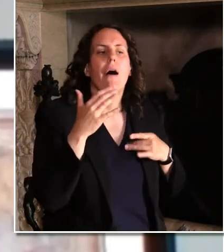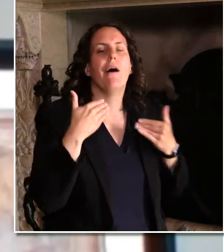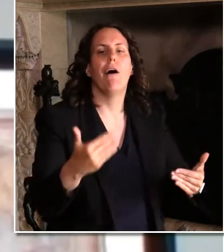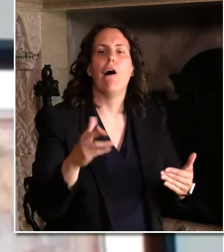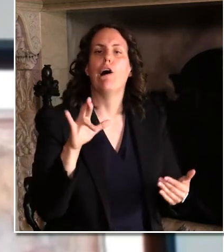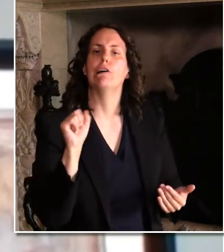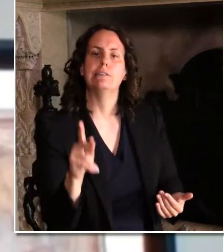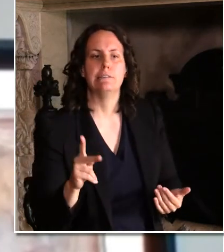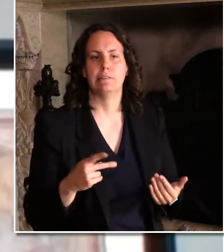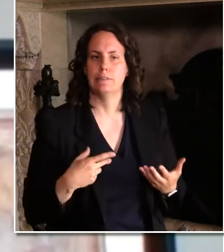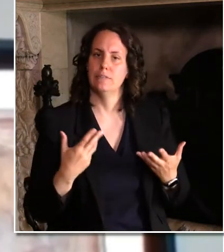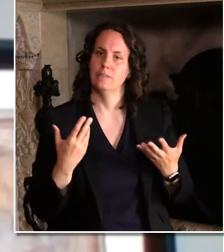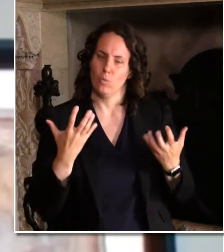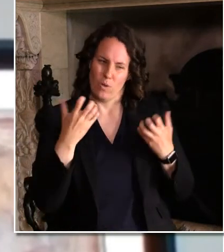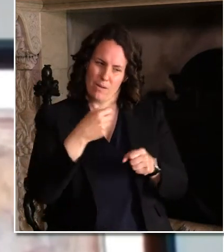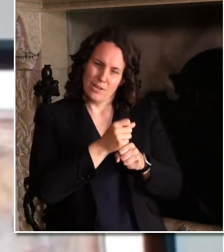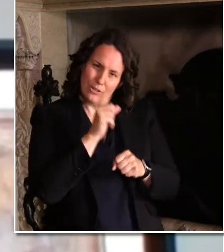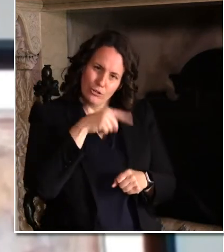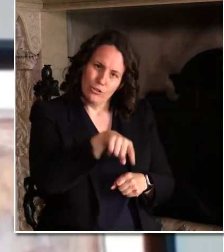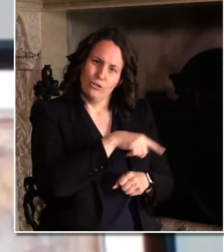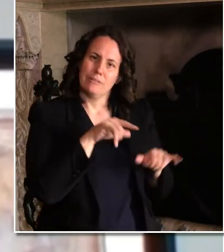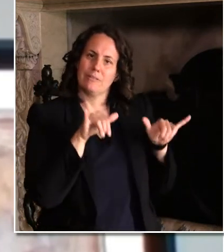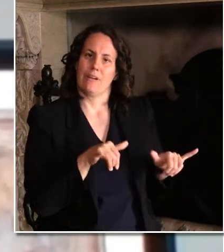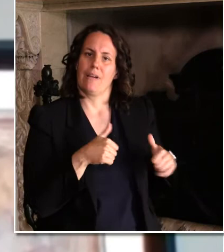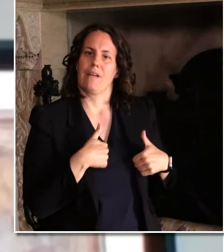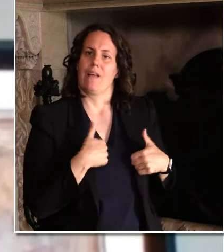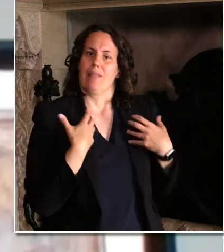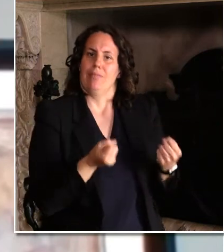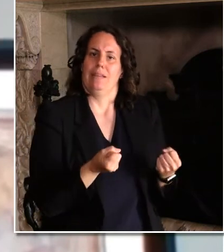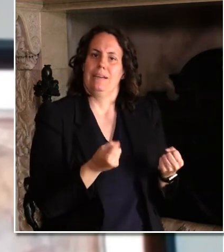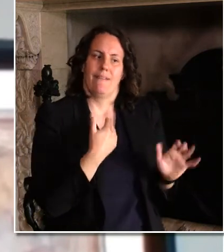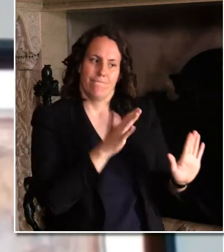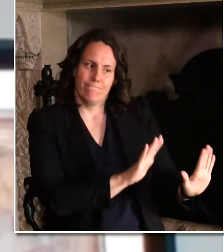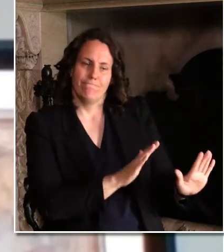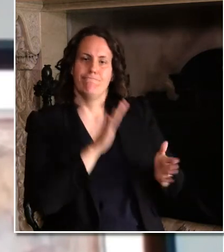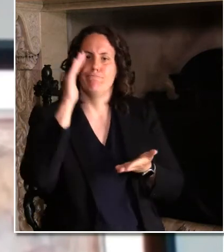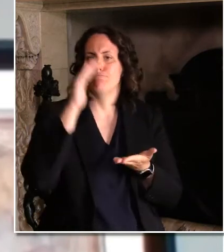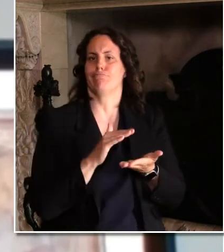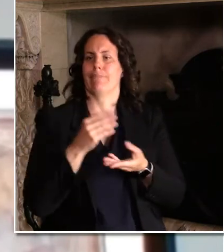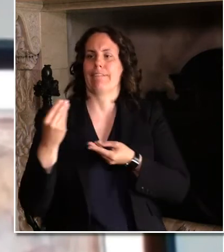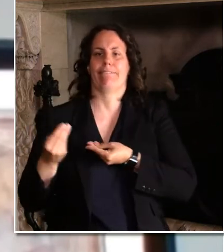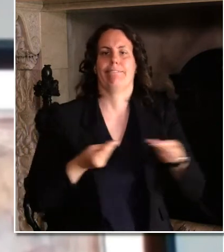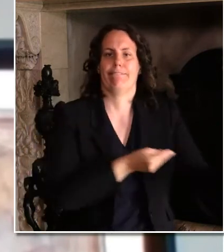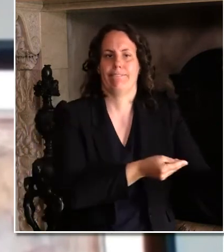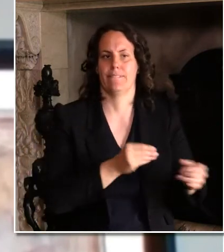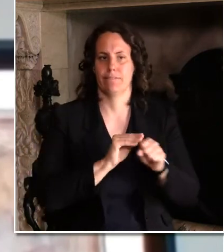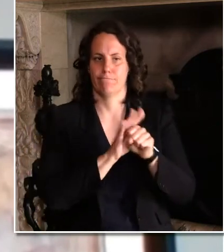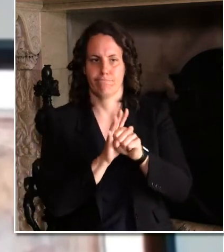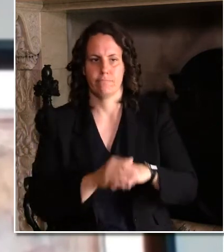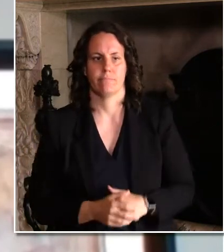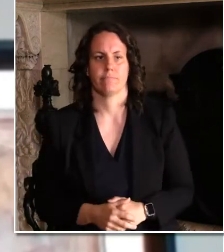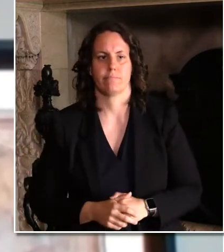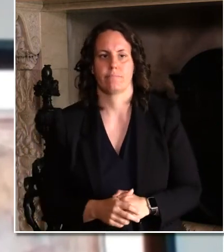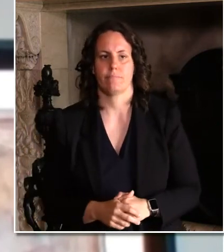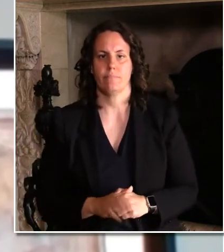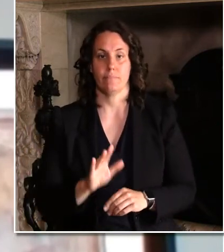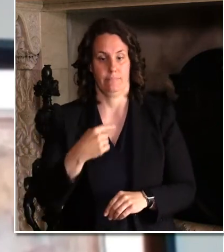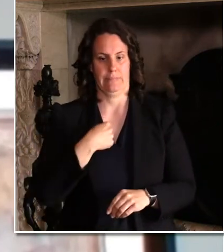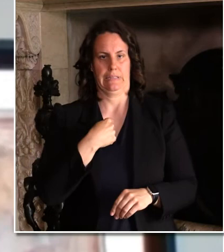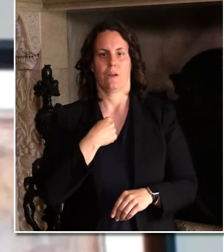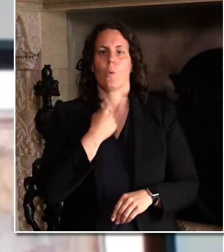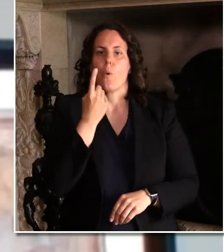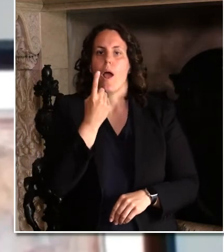be healthy. But as long-term care staff, we are a small part of the broader community, and we should not shoulder all of the